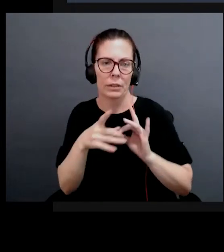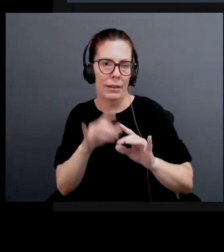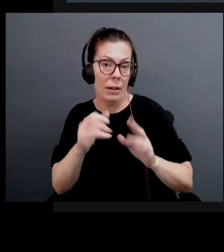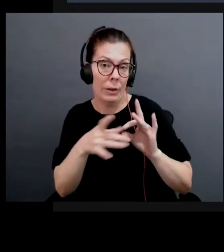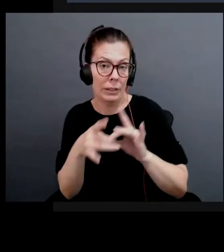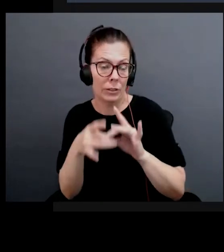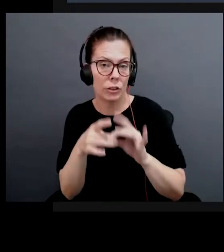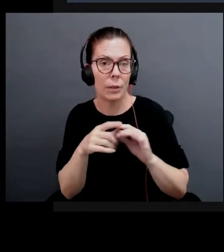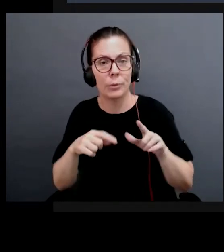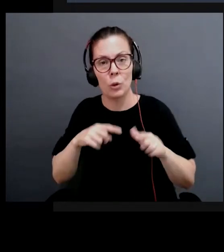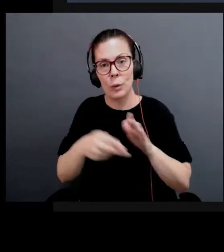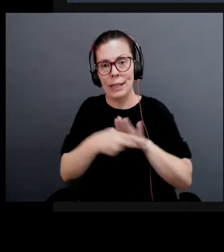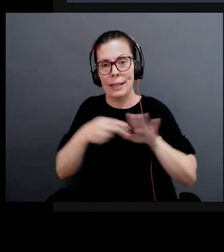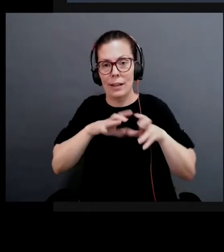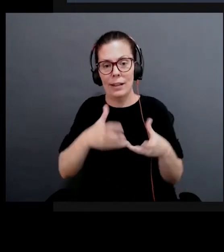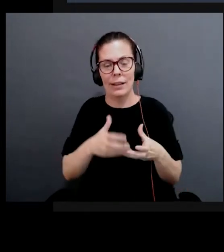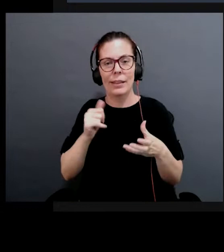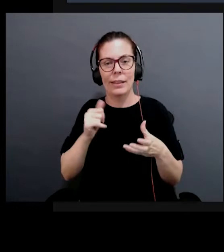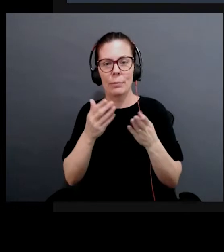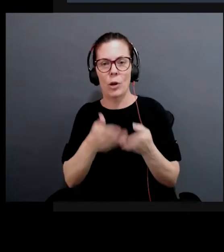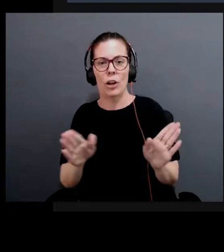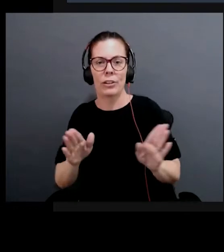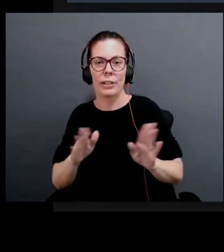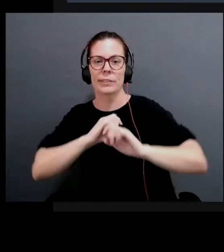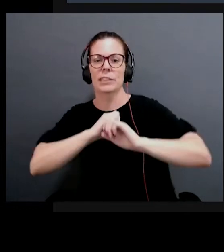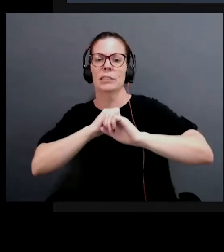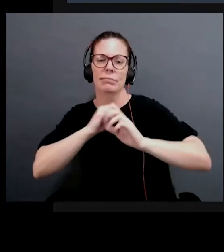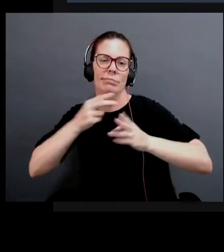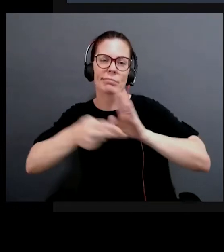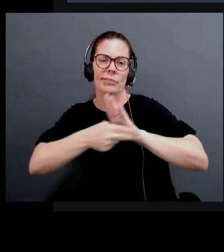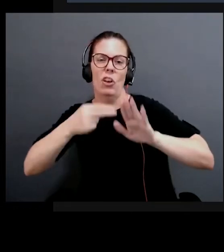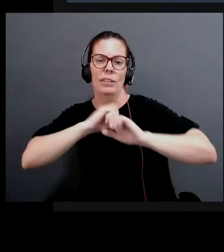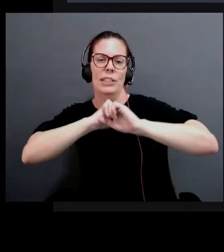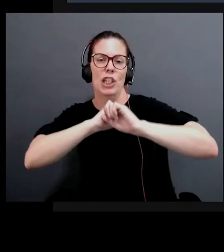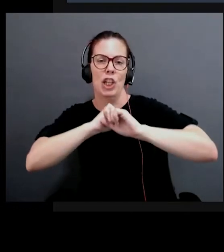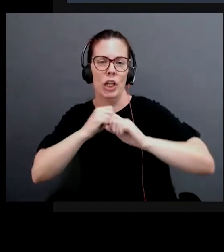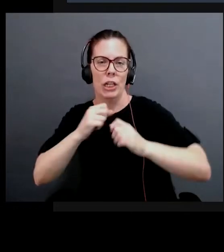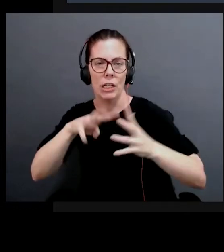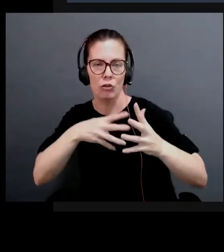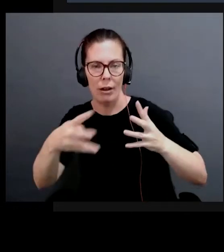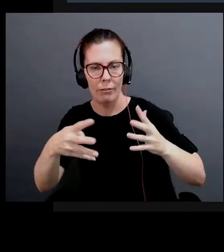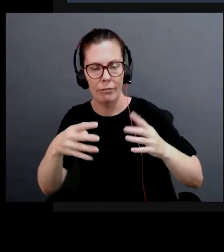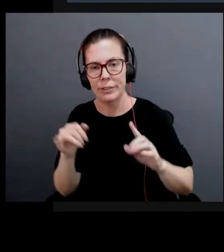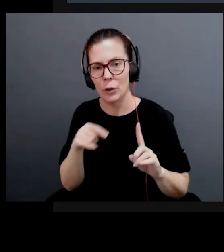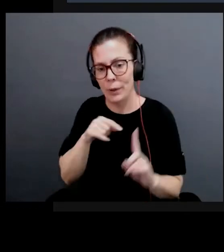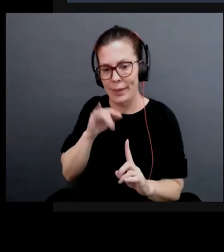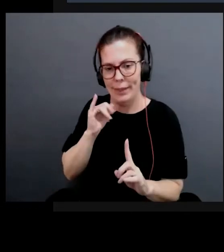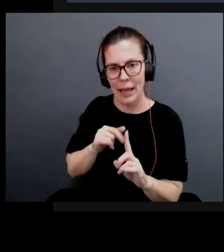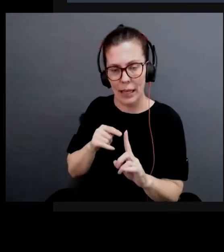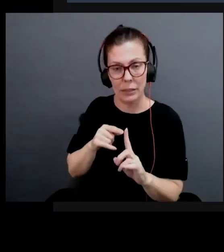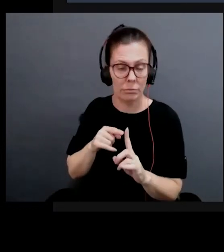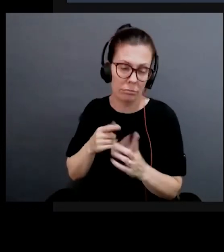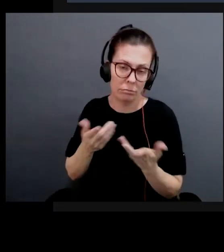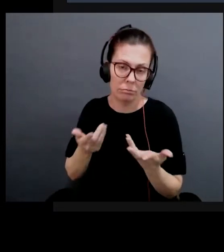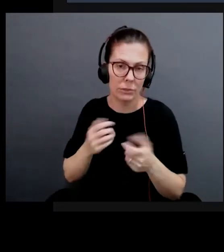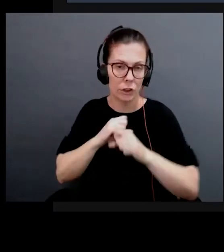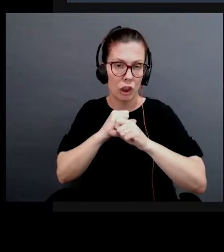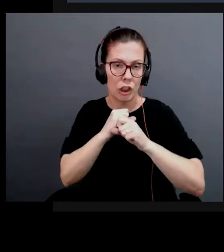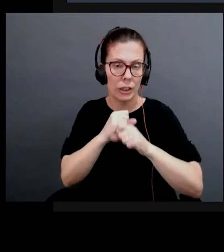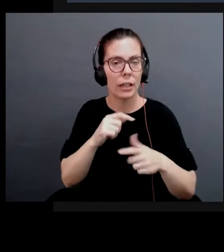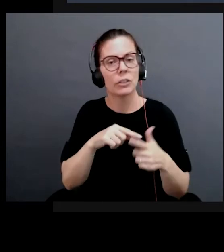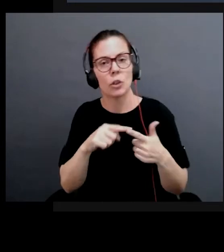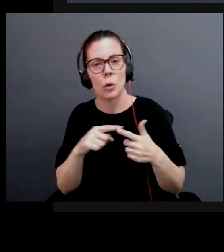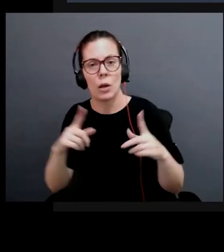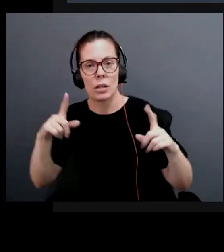we generally or broadly call security graphs. And security graphs can range from things like that to complex